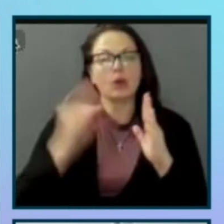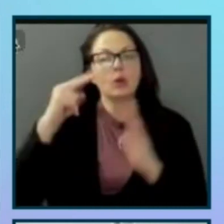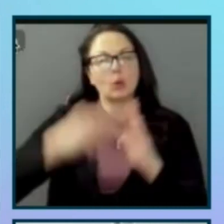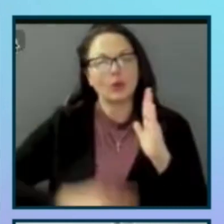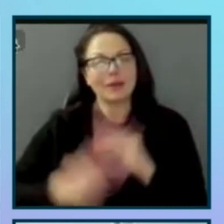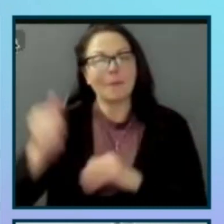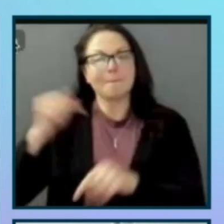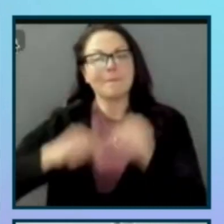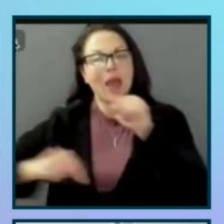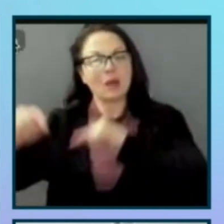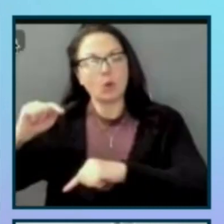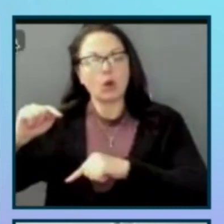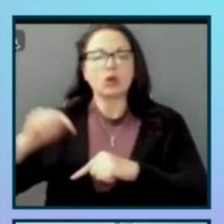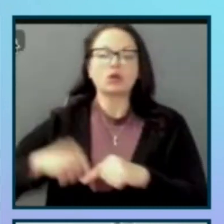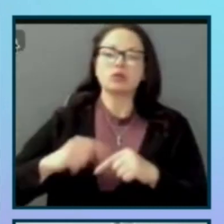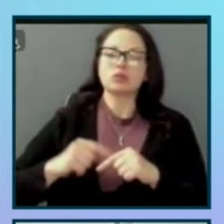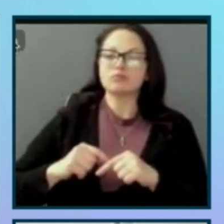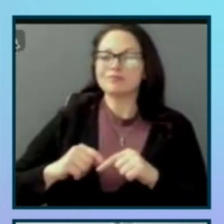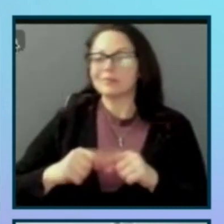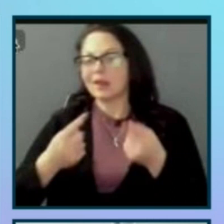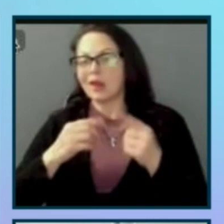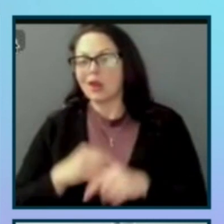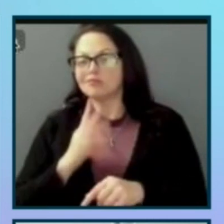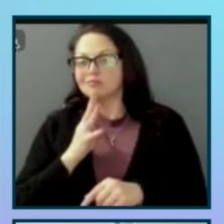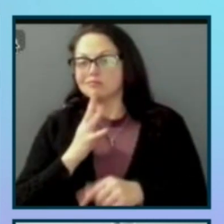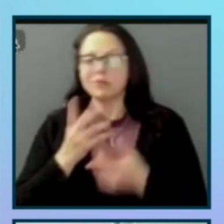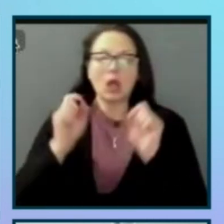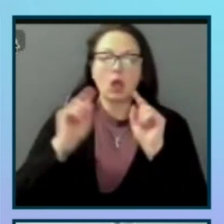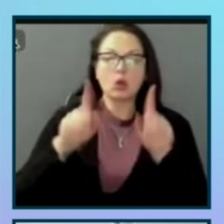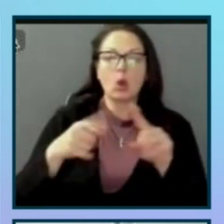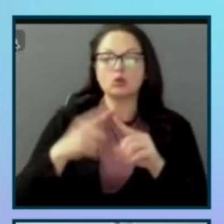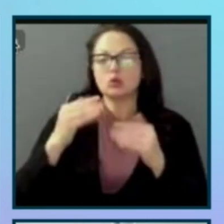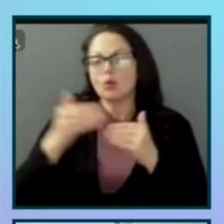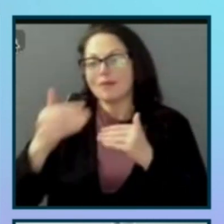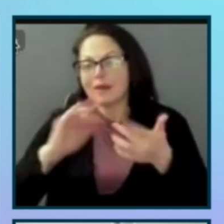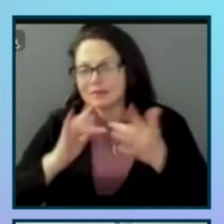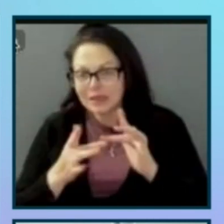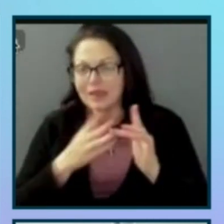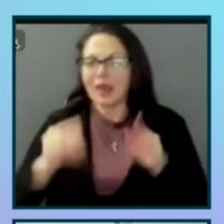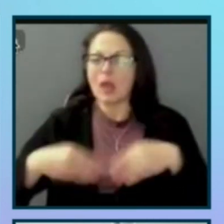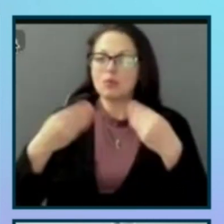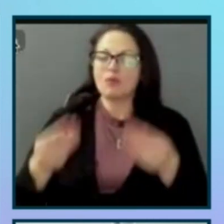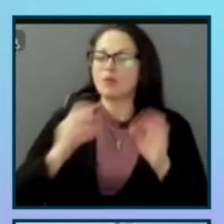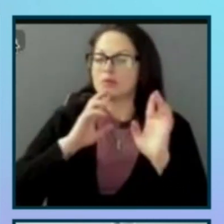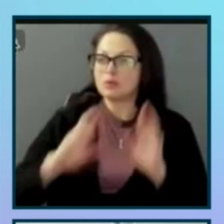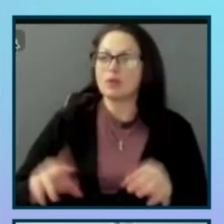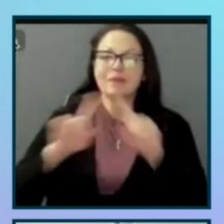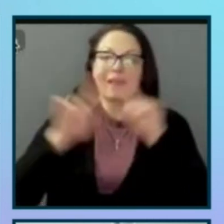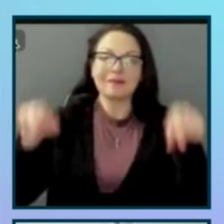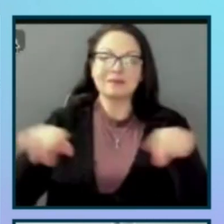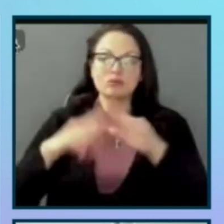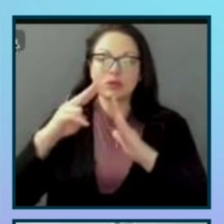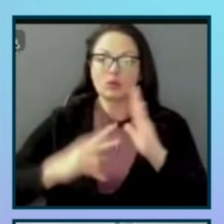the next link. And then we could have someone on our team act as the screen reader and provide responses that a screen reader would give, but using